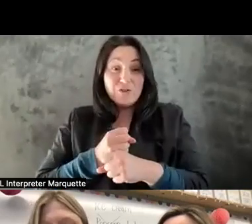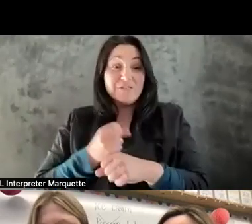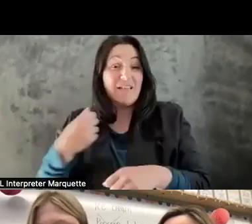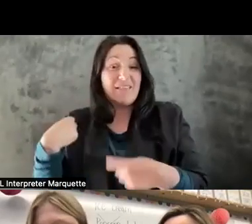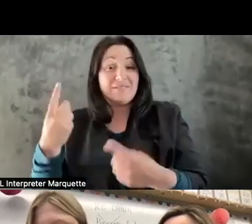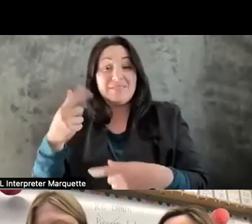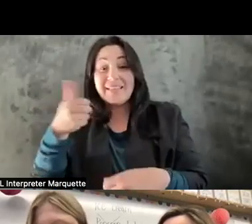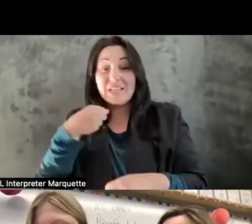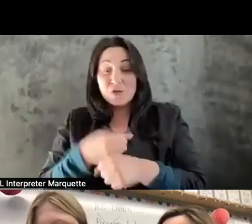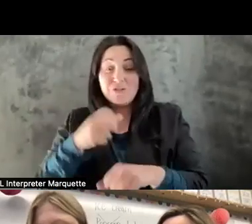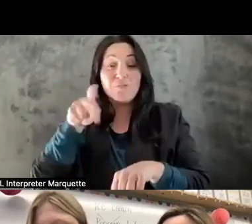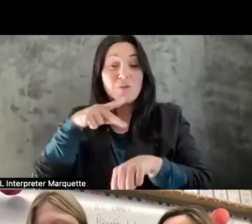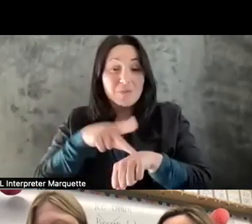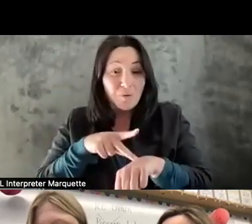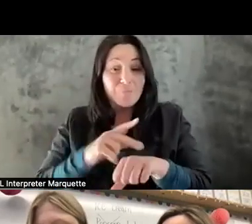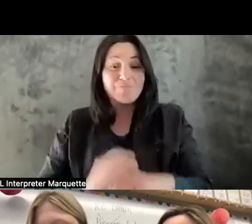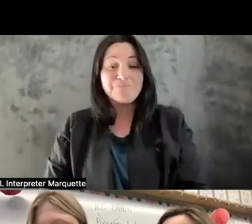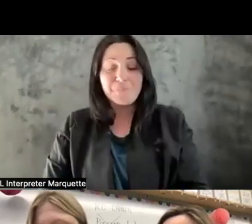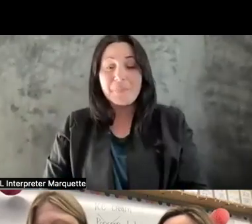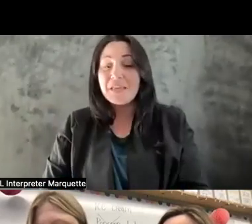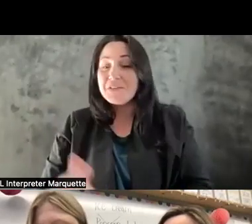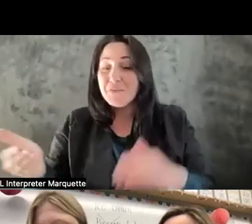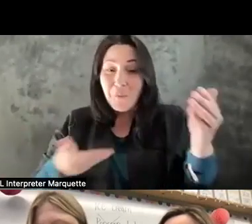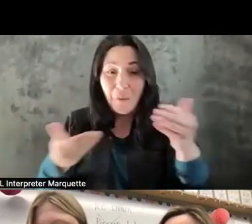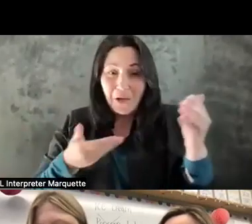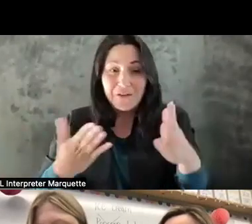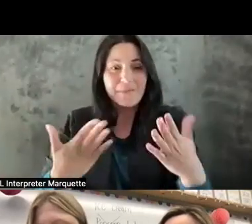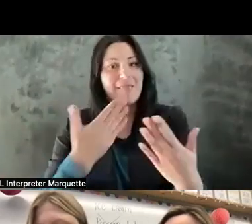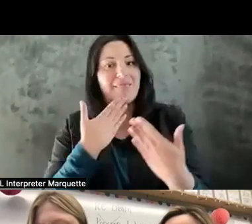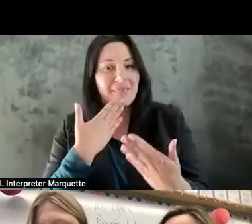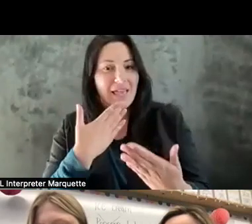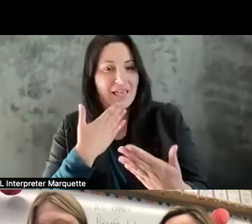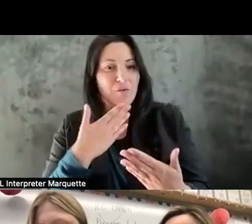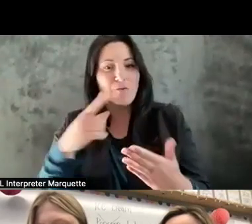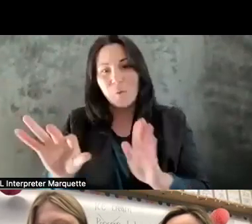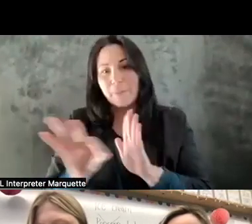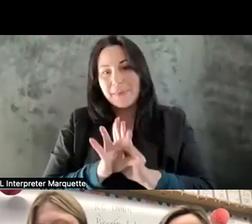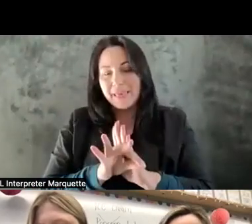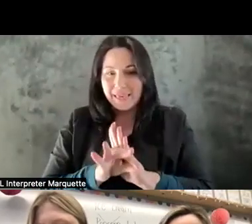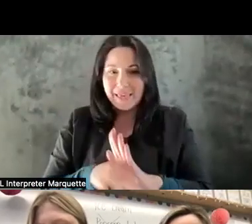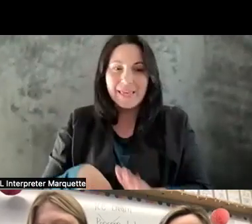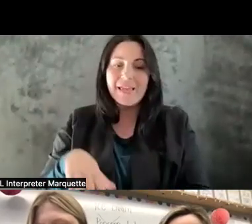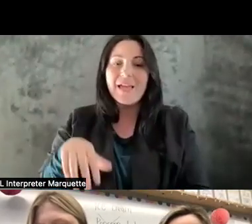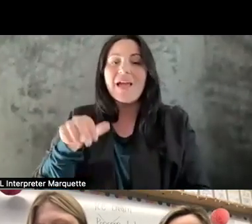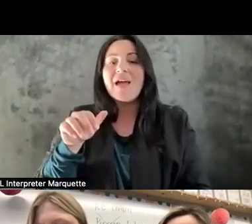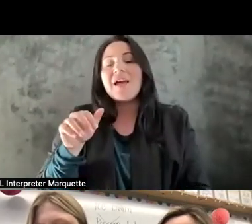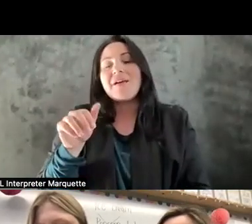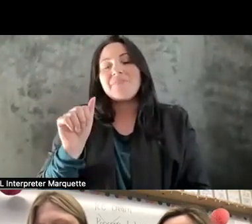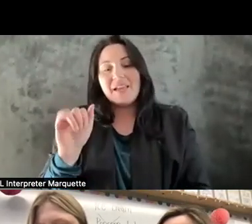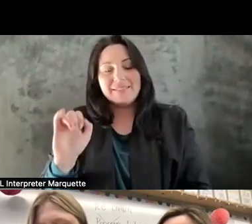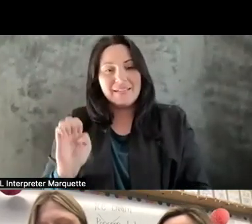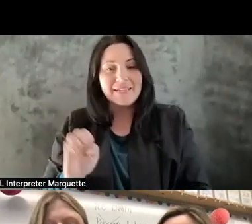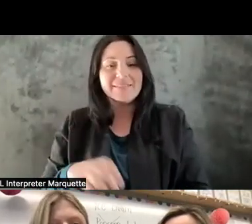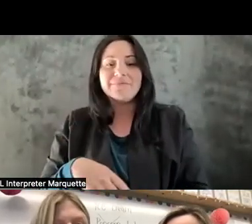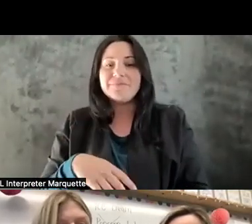here. So first and foremost, I want to welcome you and thank you for choosing Einstein as your school for your